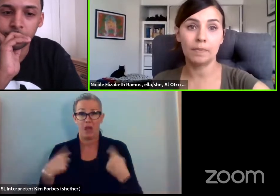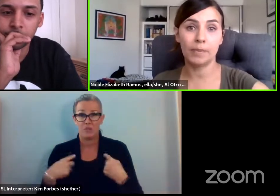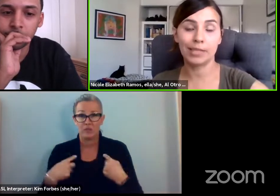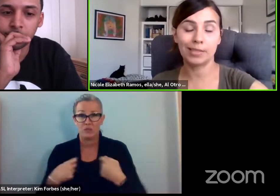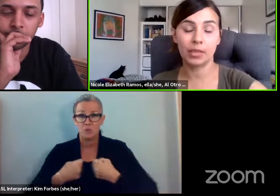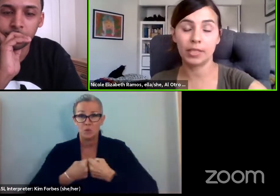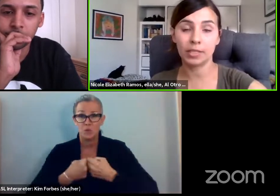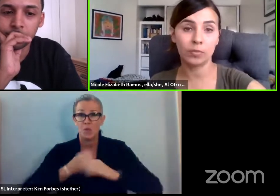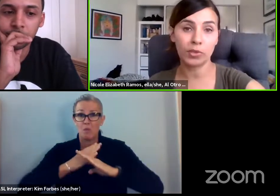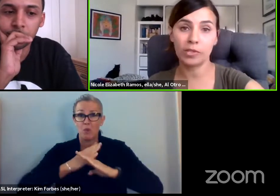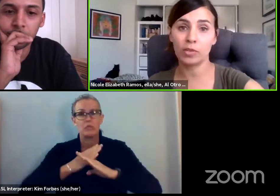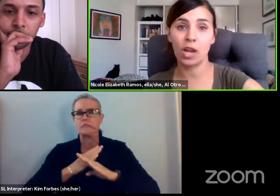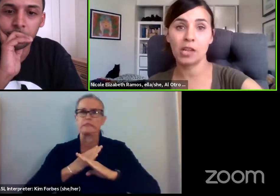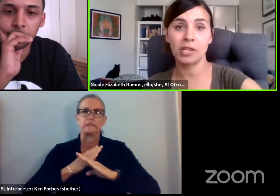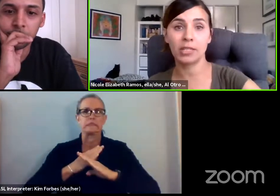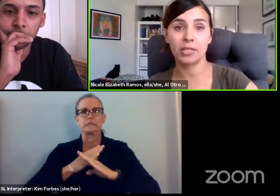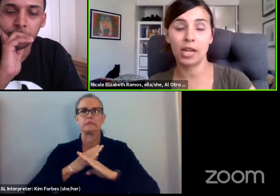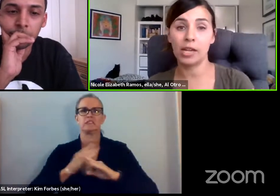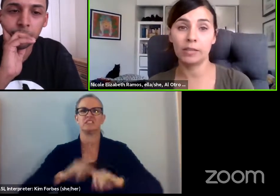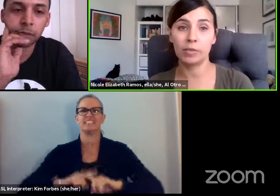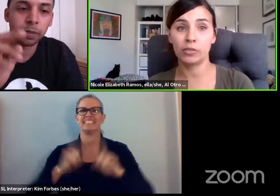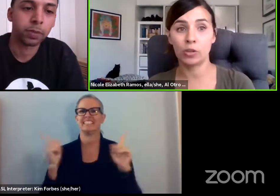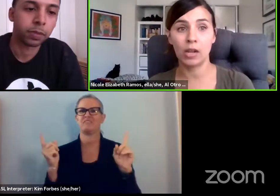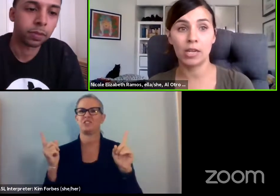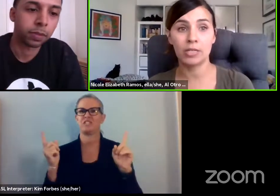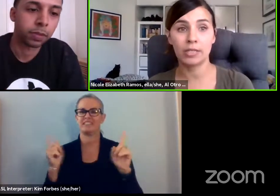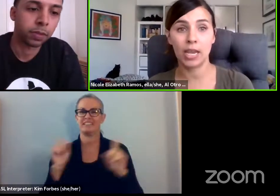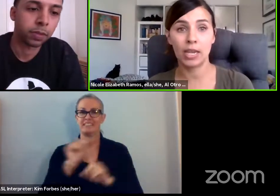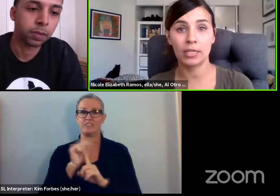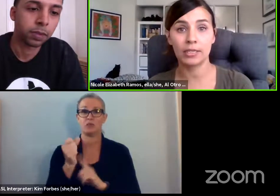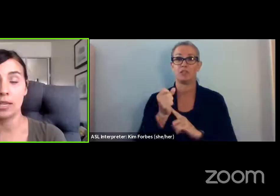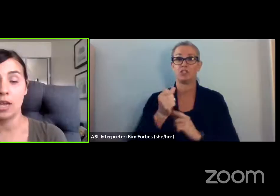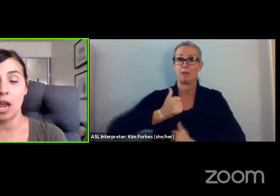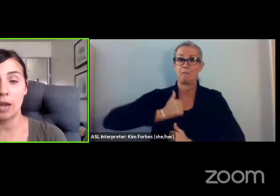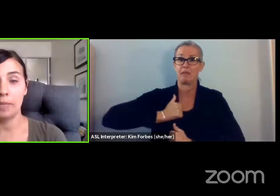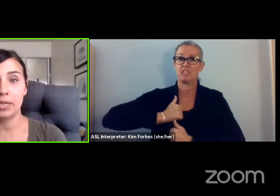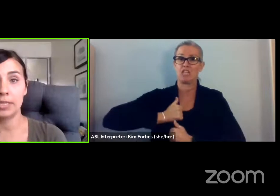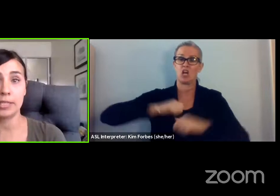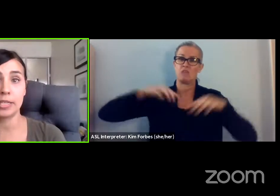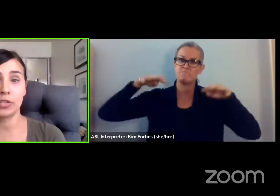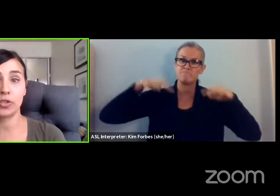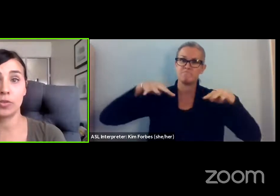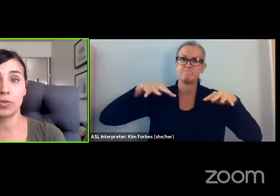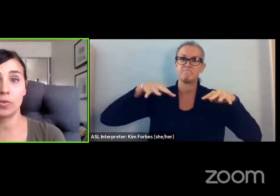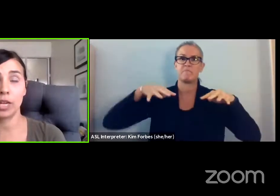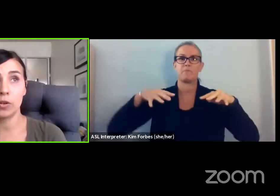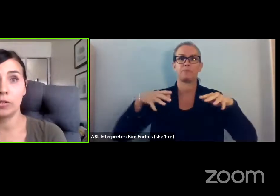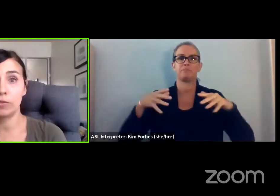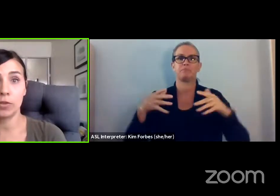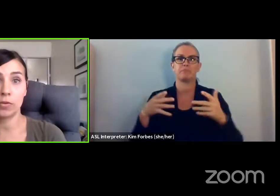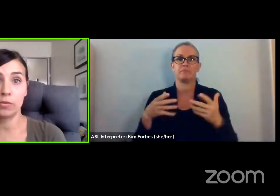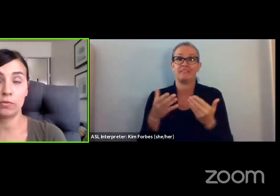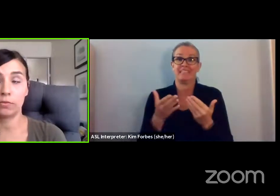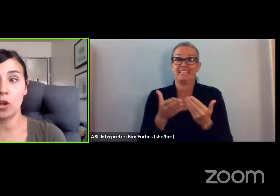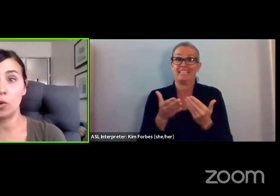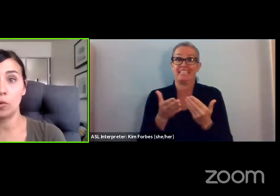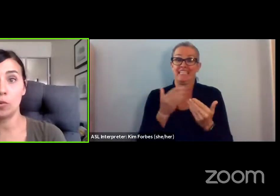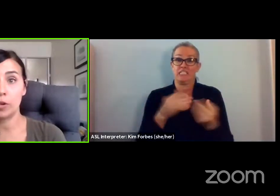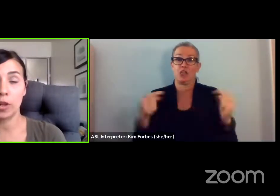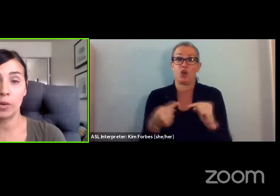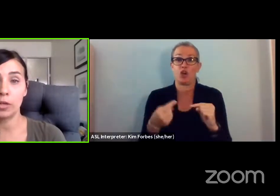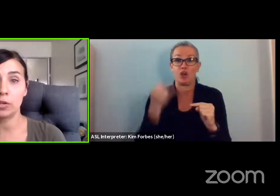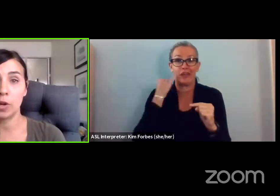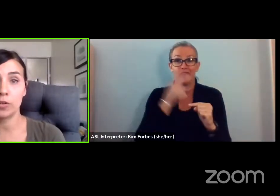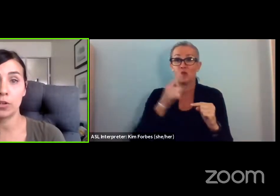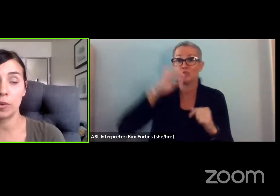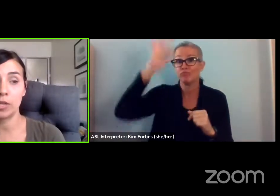it's, it's a completely different context. It's highly militarized. And it's easy to get hurt if you don't know